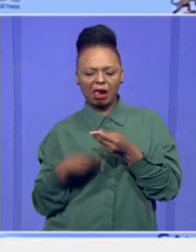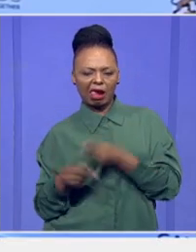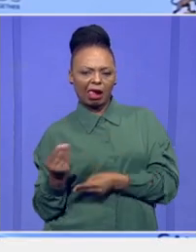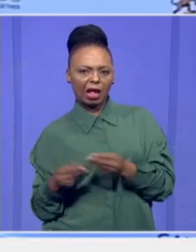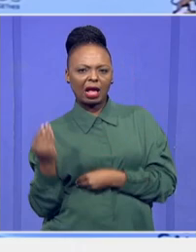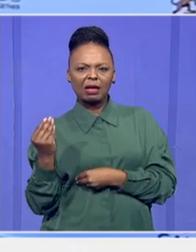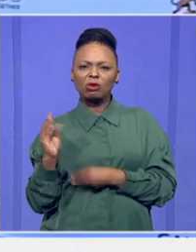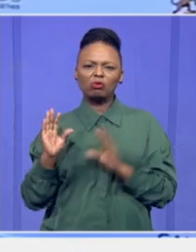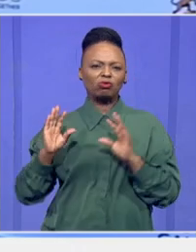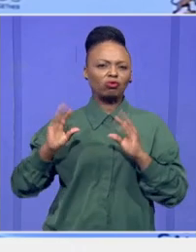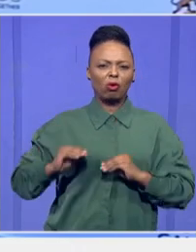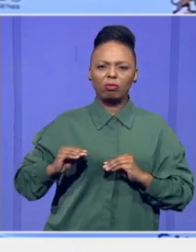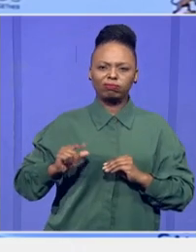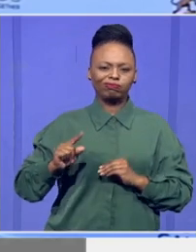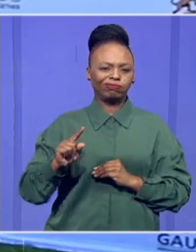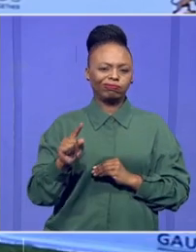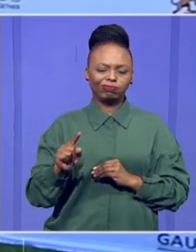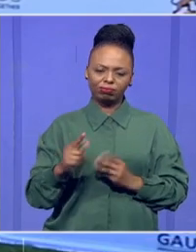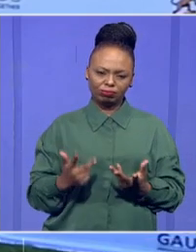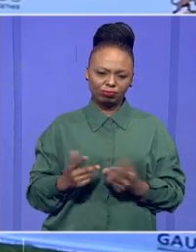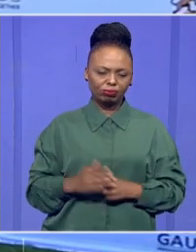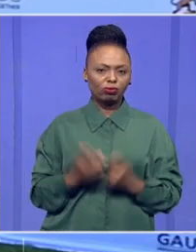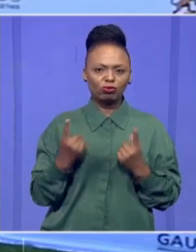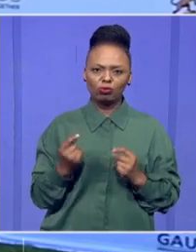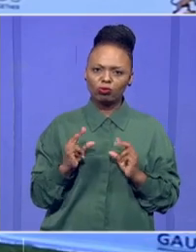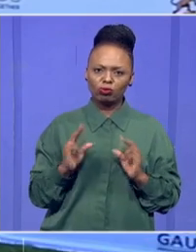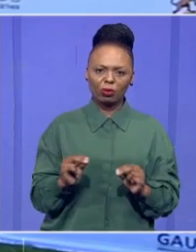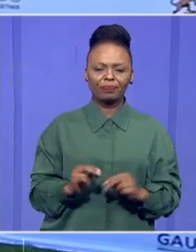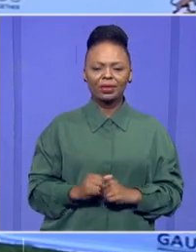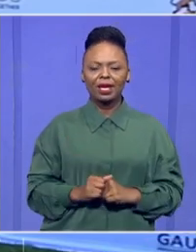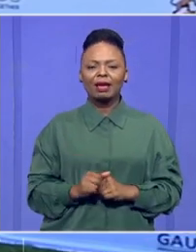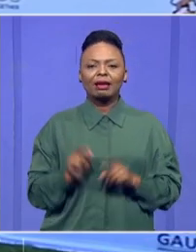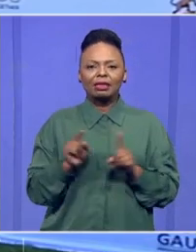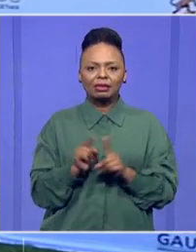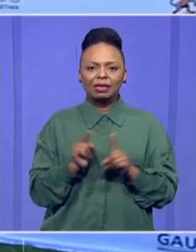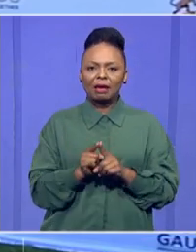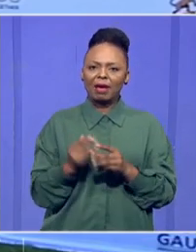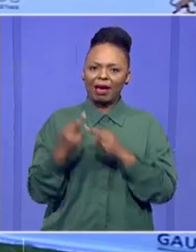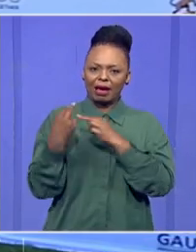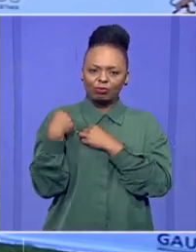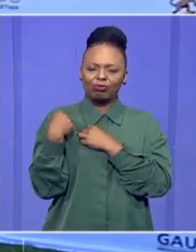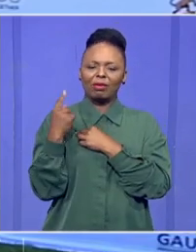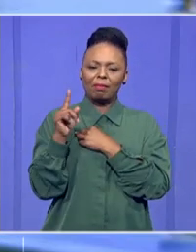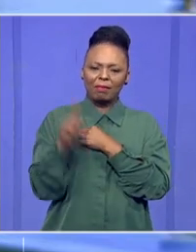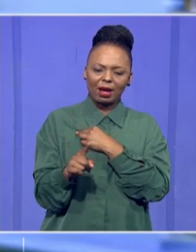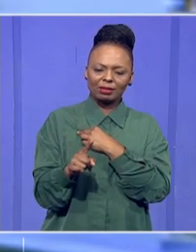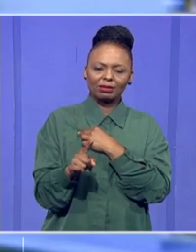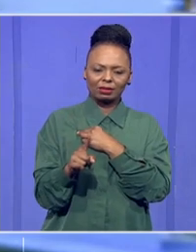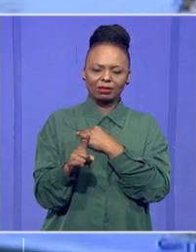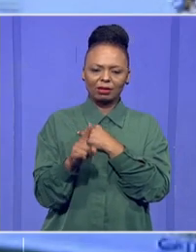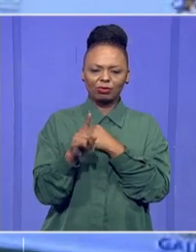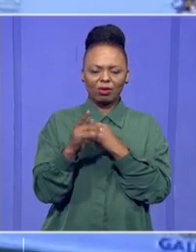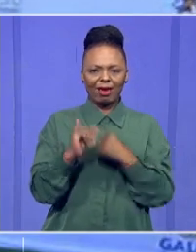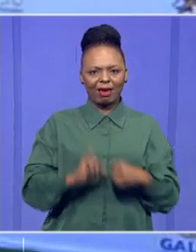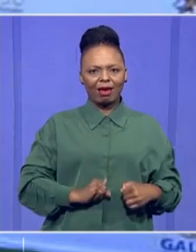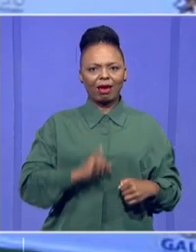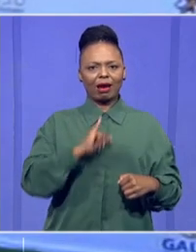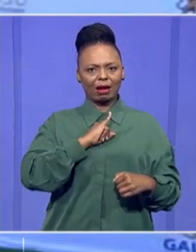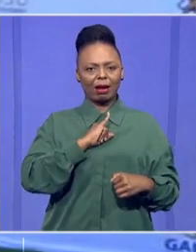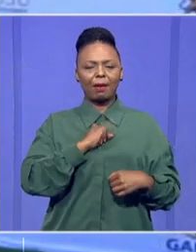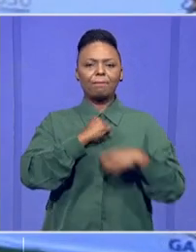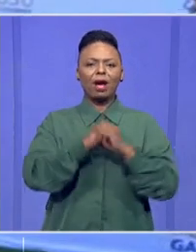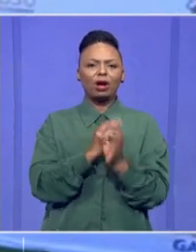ensuring that they uphold their responsibilities, and rather carry out their responsibilities with integrity and ensure